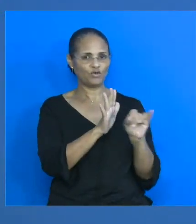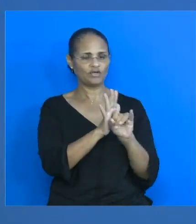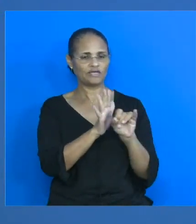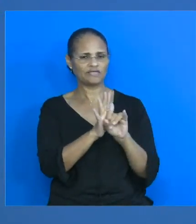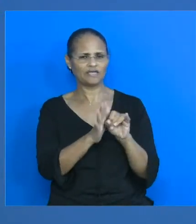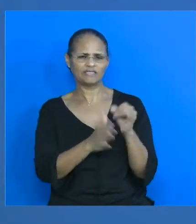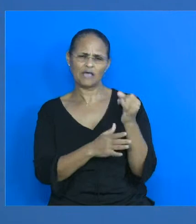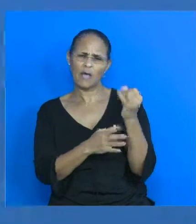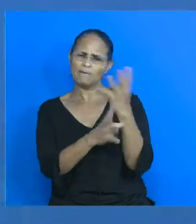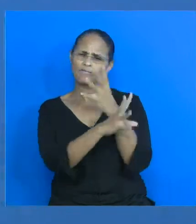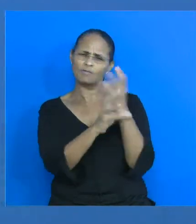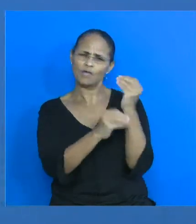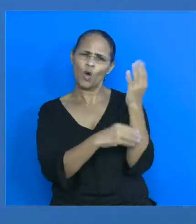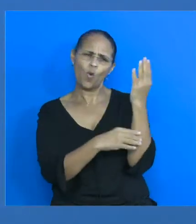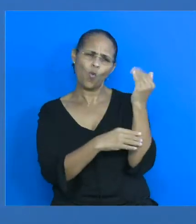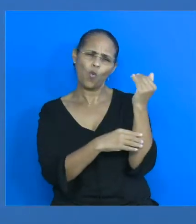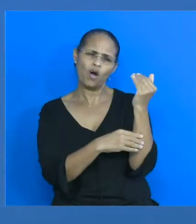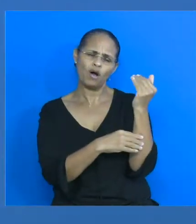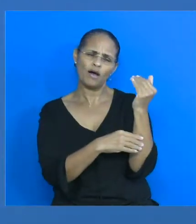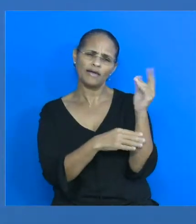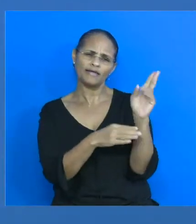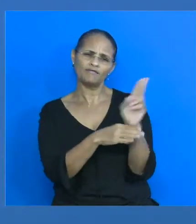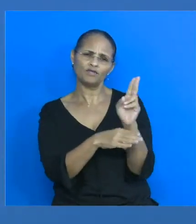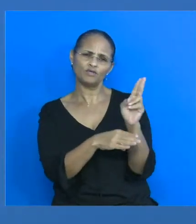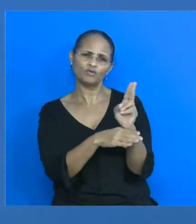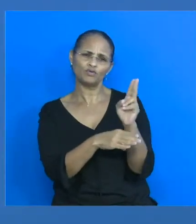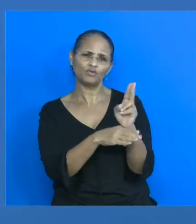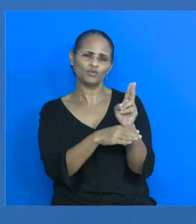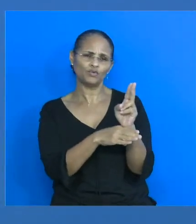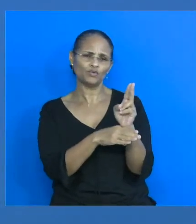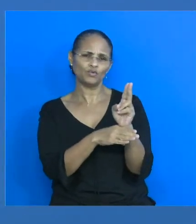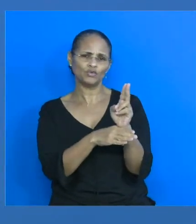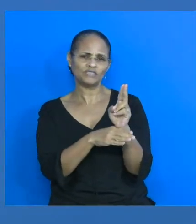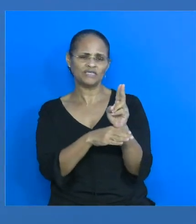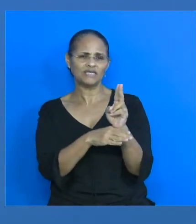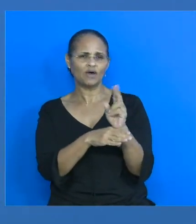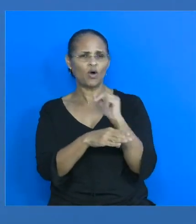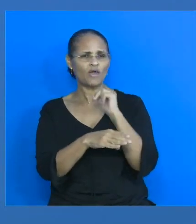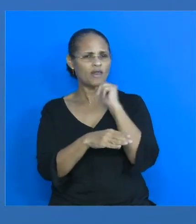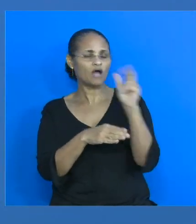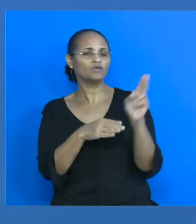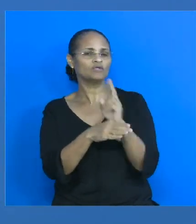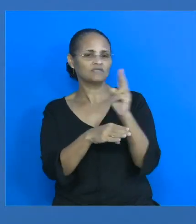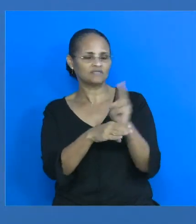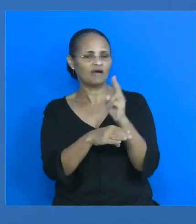hadn't you utilized the essential service legislation,